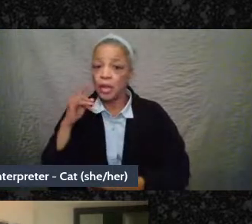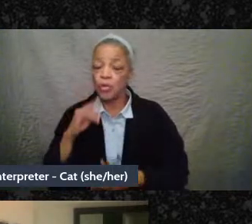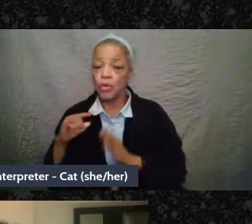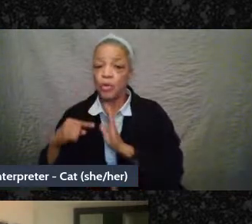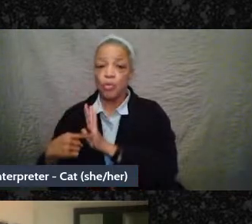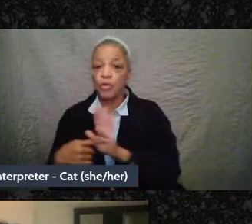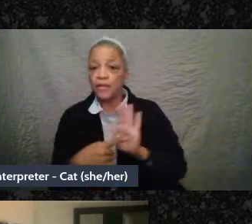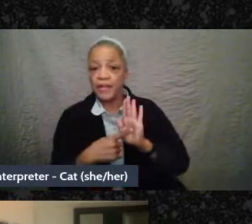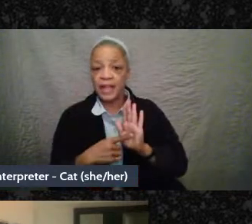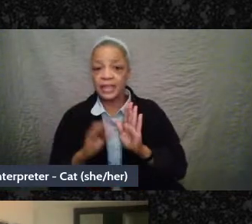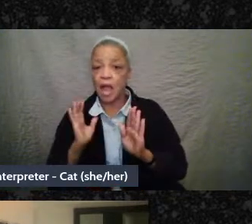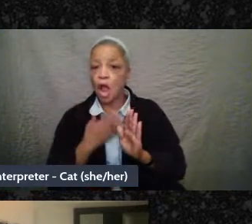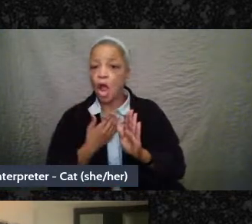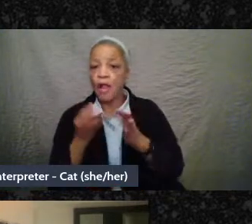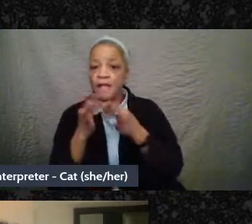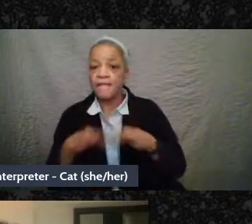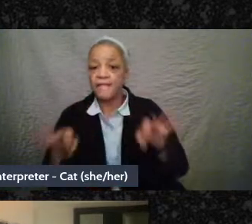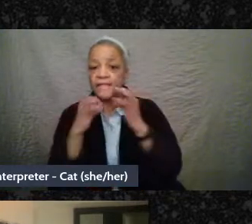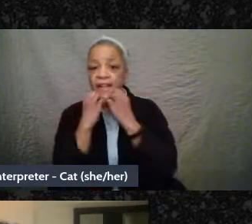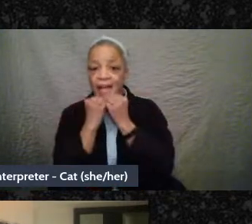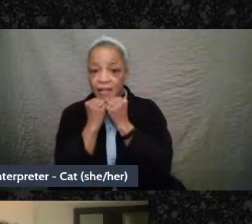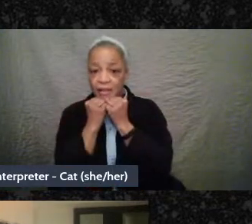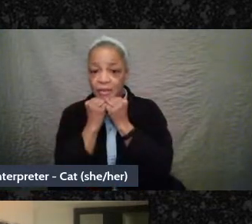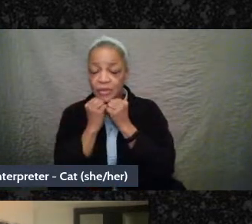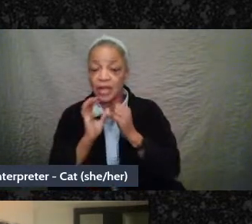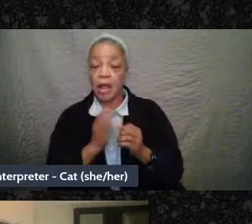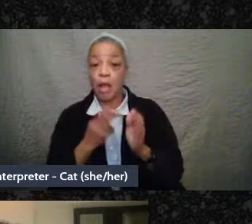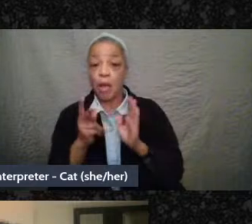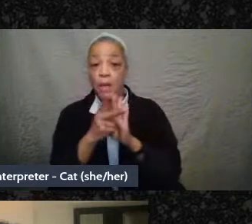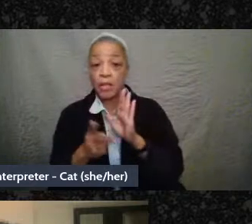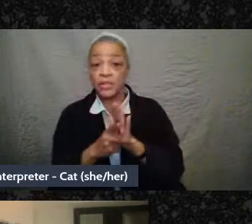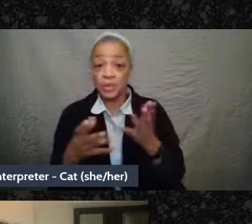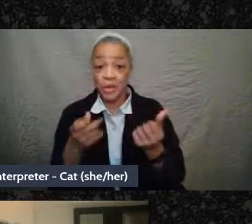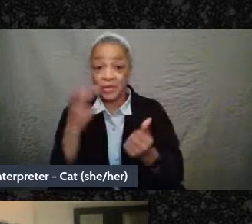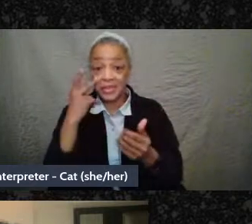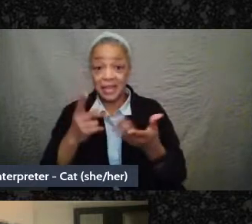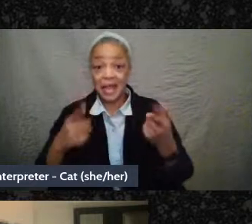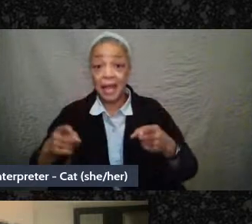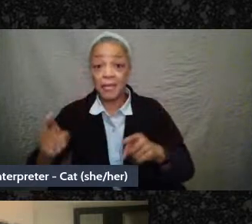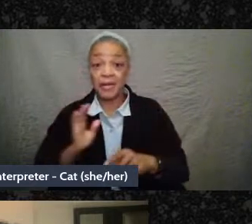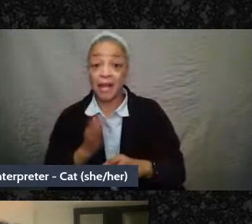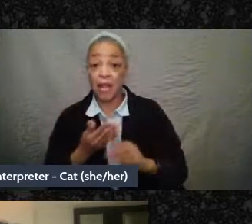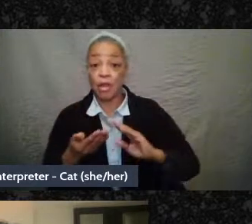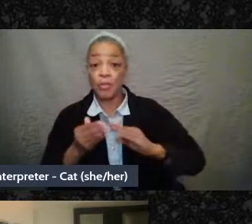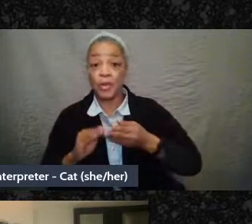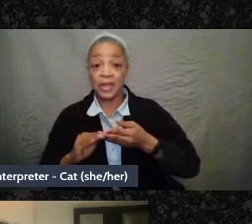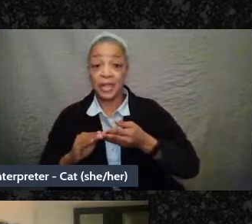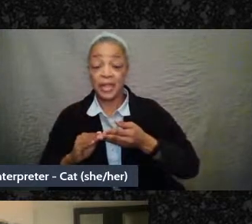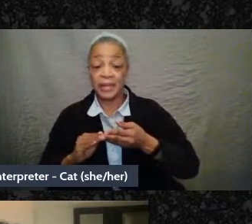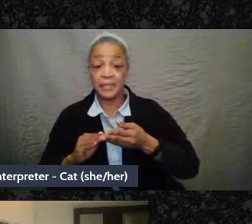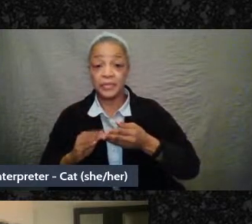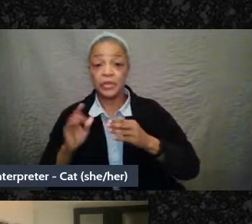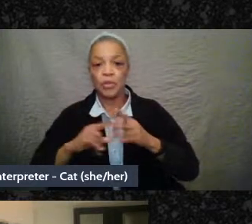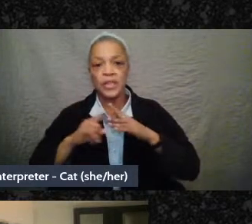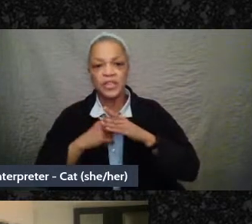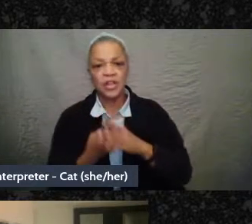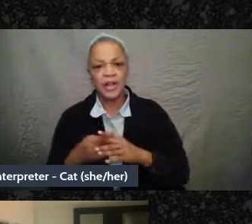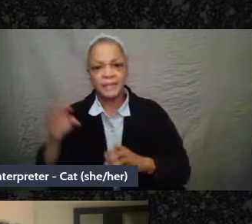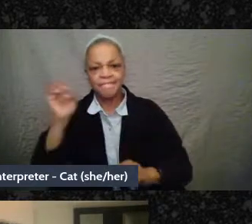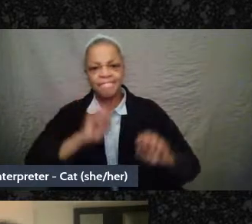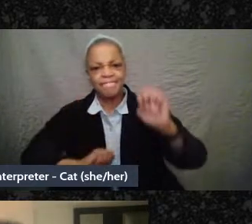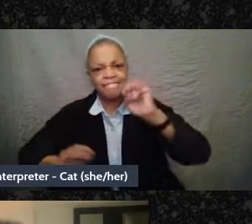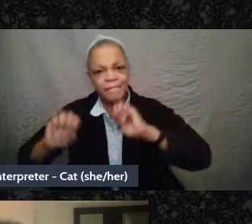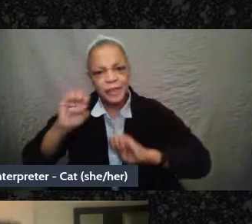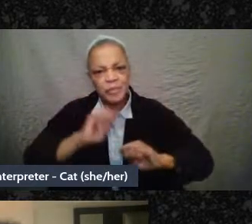our values and the policies that we want to see happen in our community. And so we started experimenting with that.